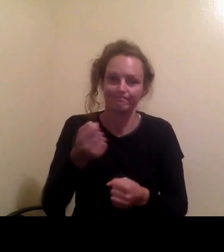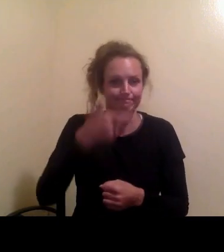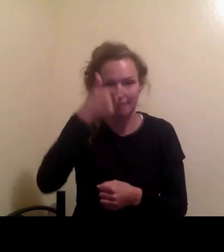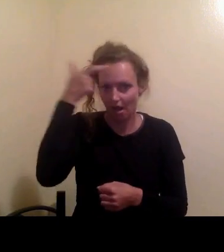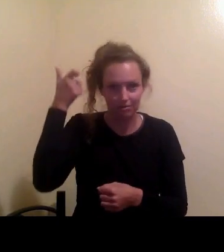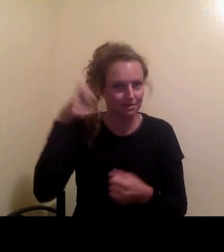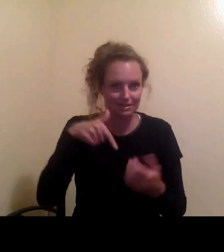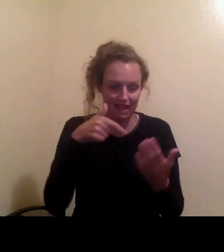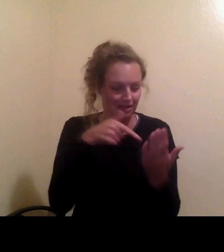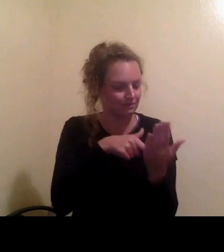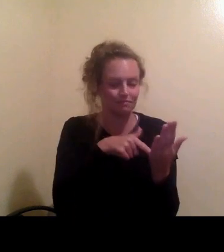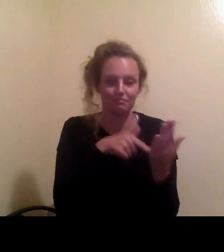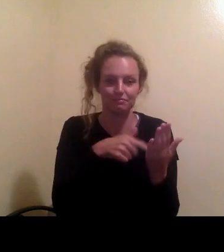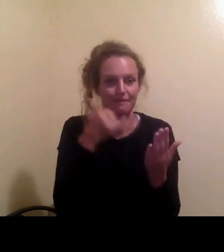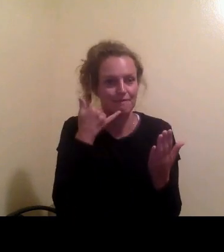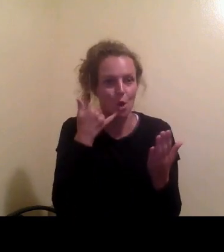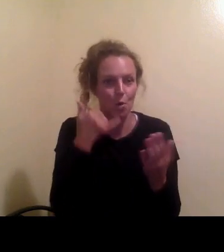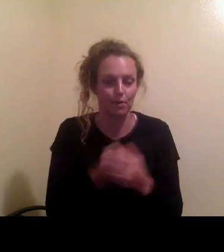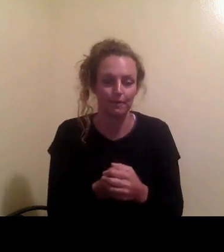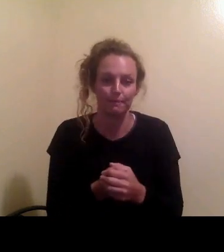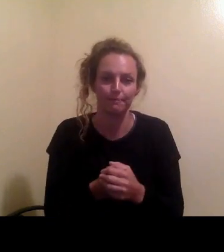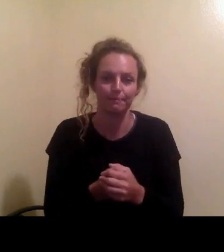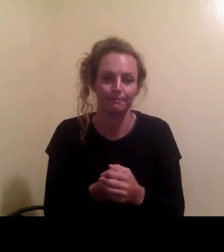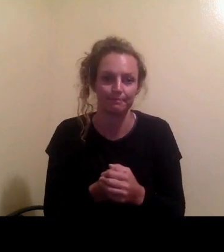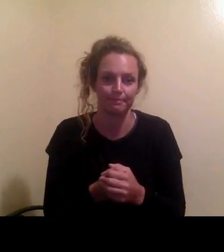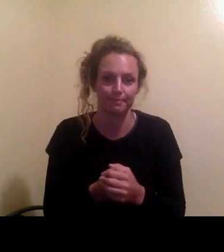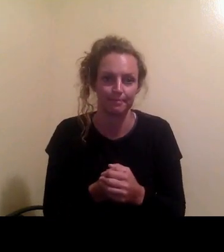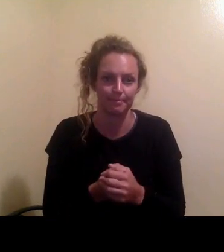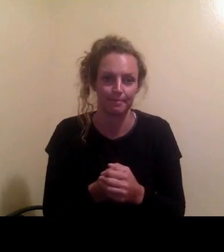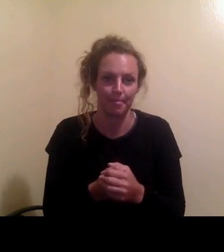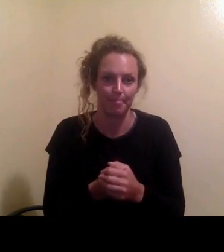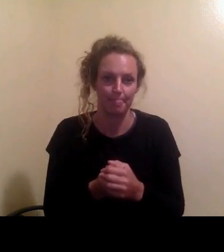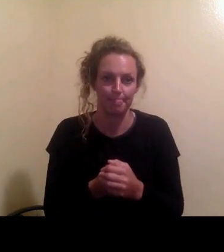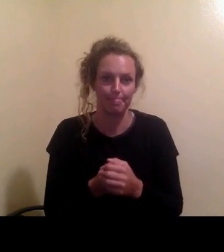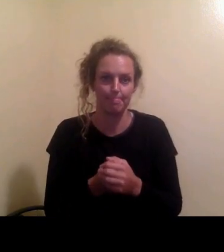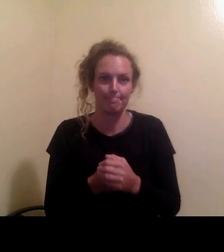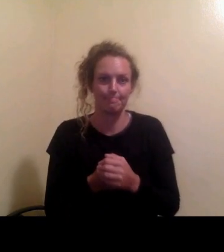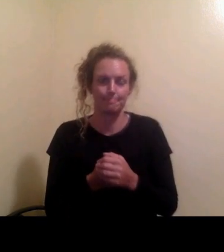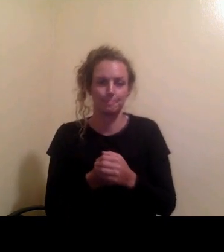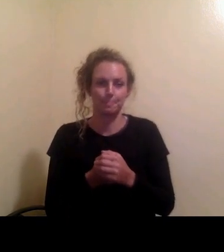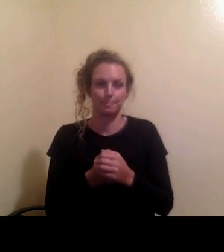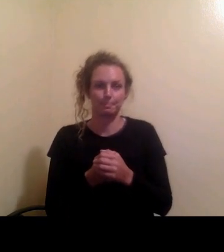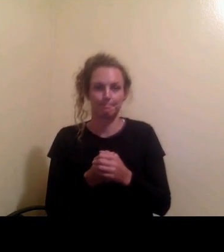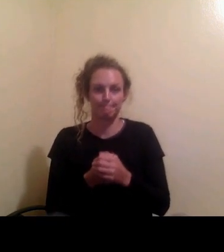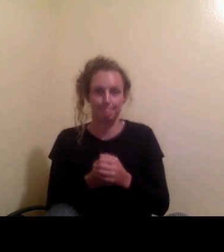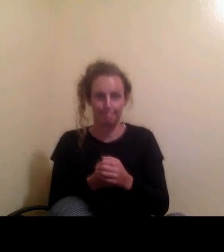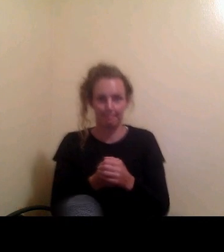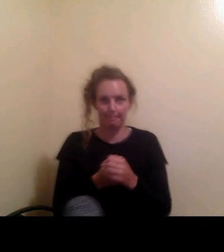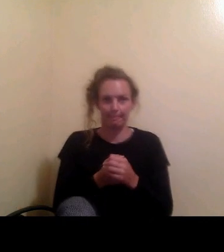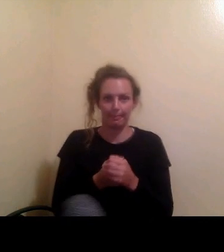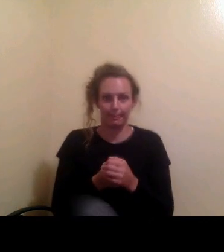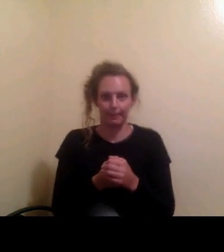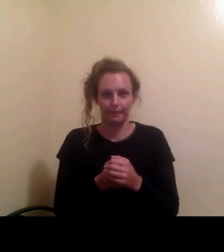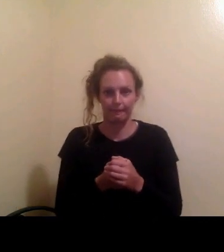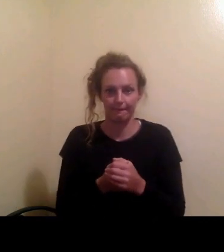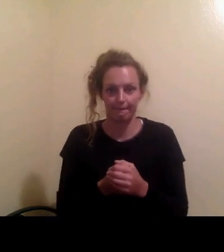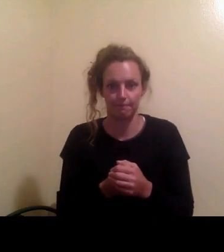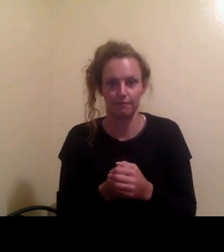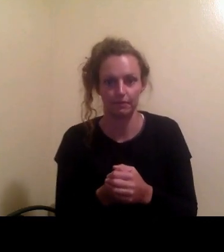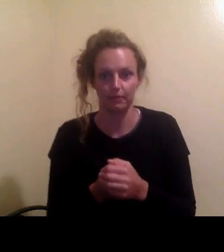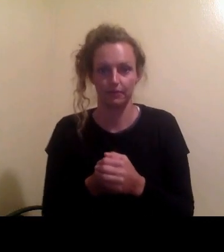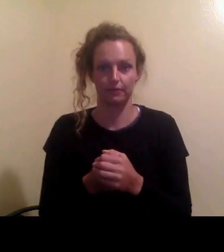resolved, despite successive governments' attempts. Now, I say successive governments, that can be 3 and 6 weeks